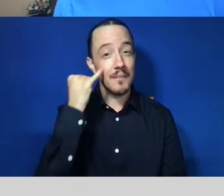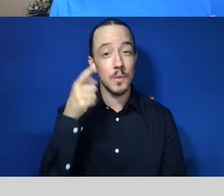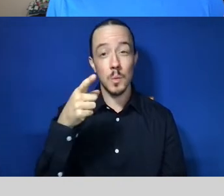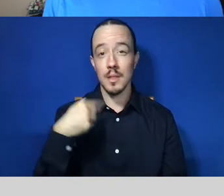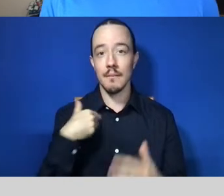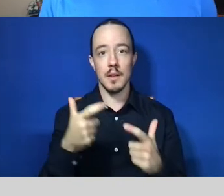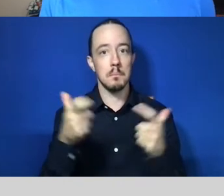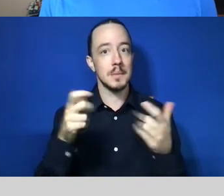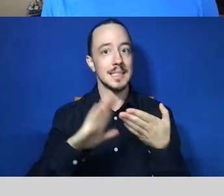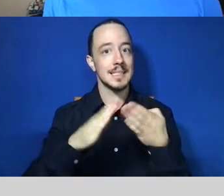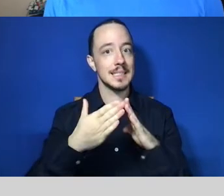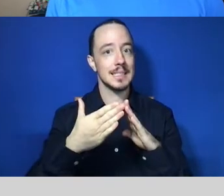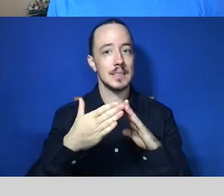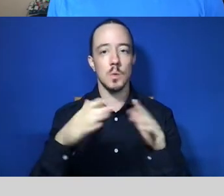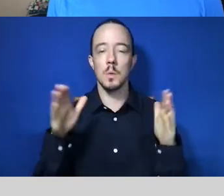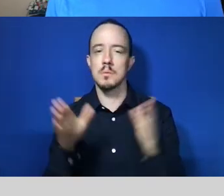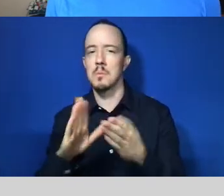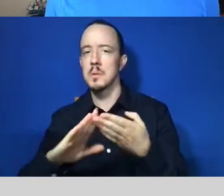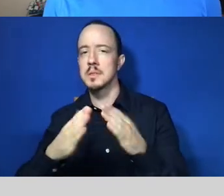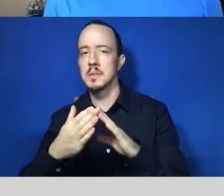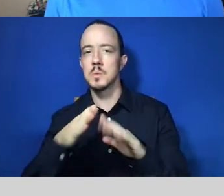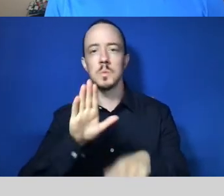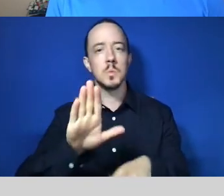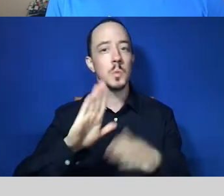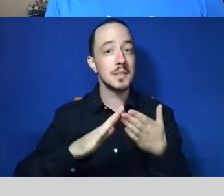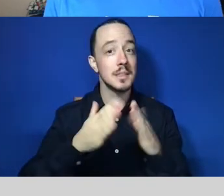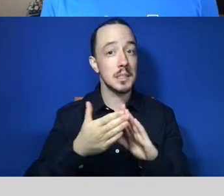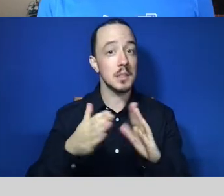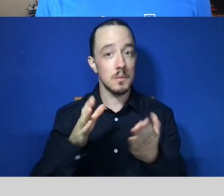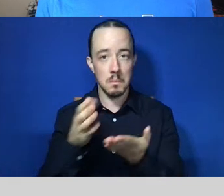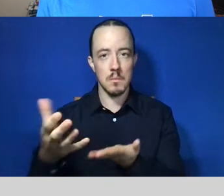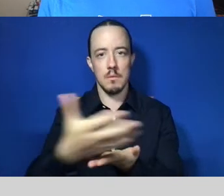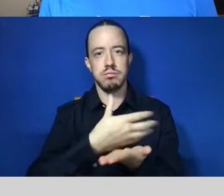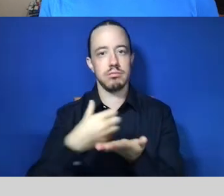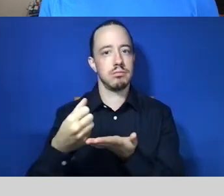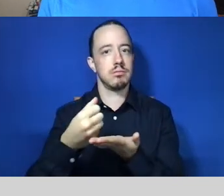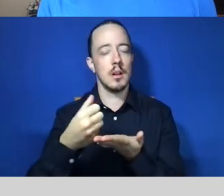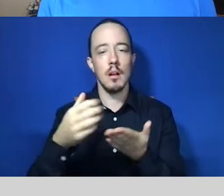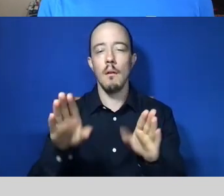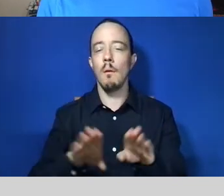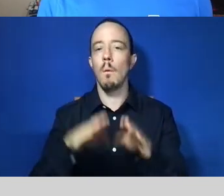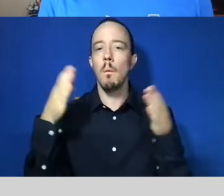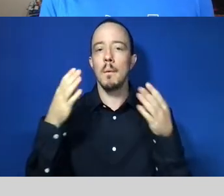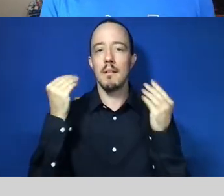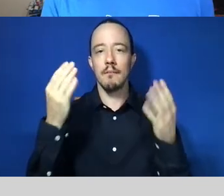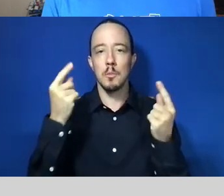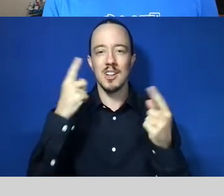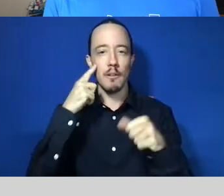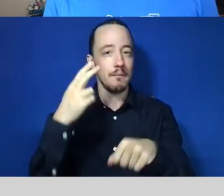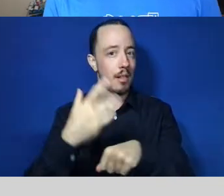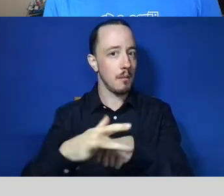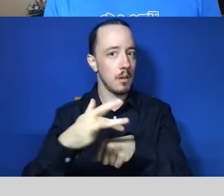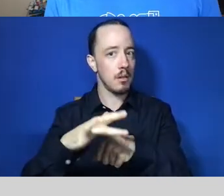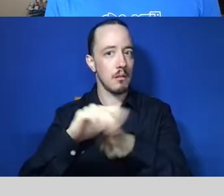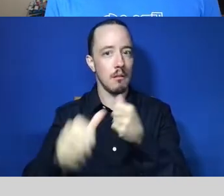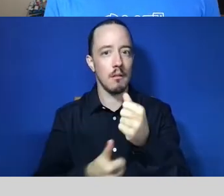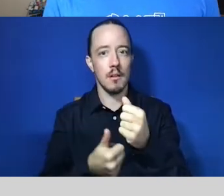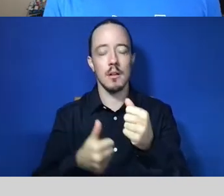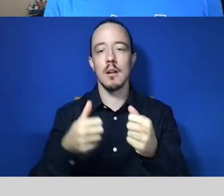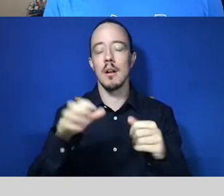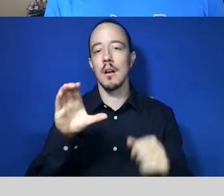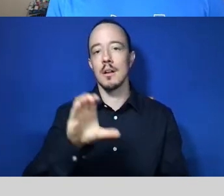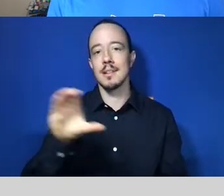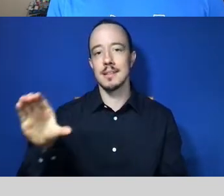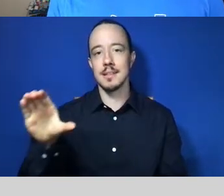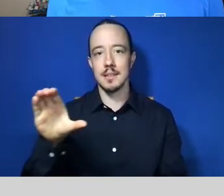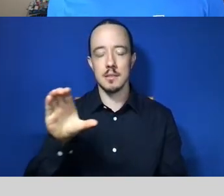in a major or minor city in the United States, your city collects a plethora of open data available to